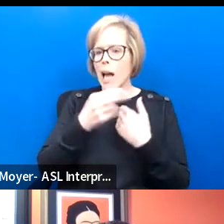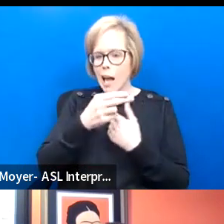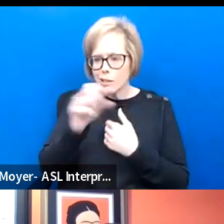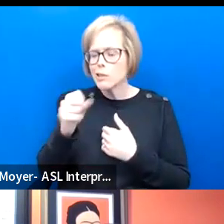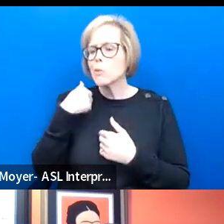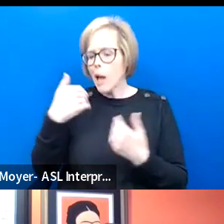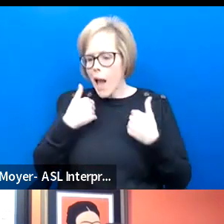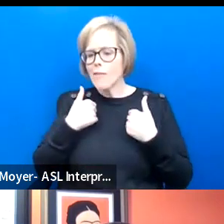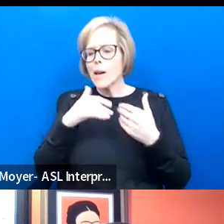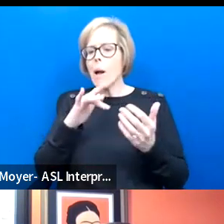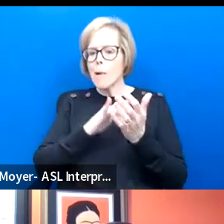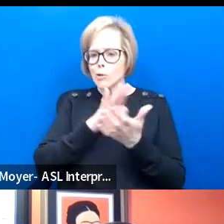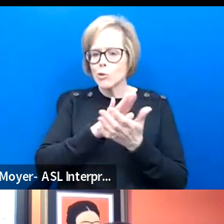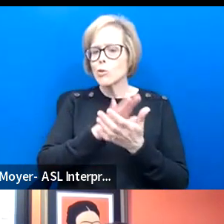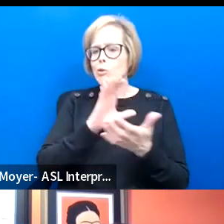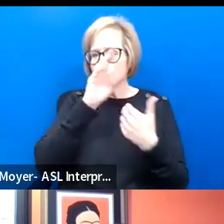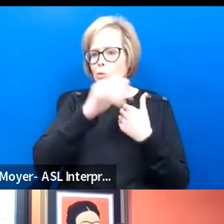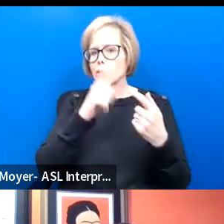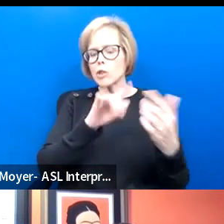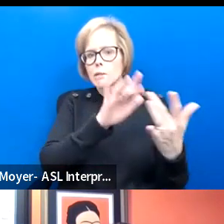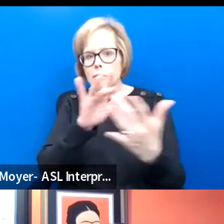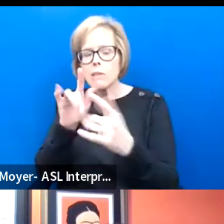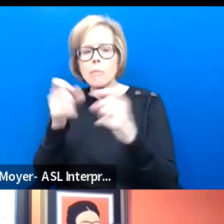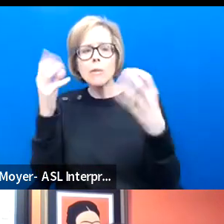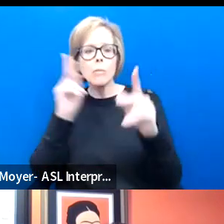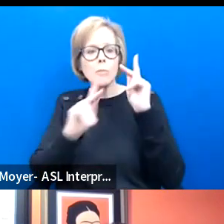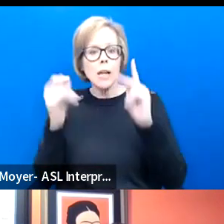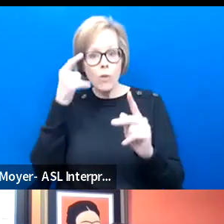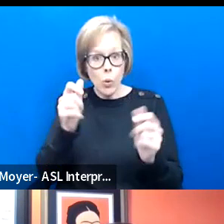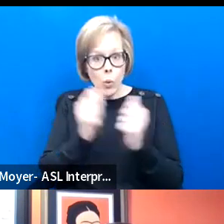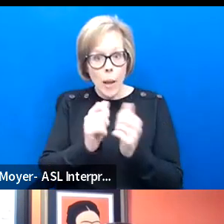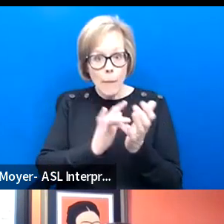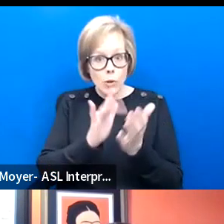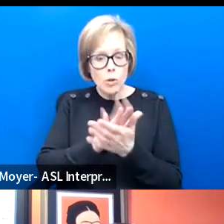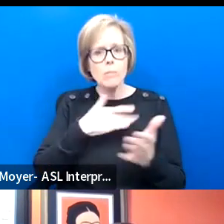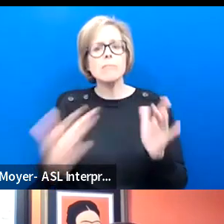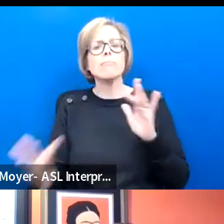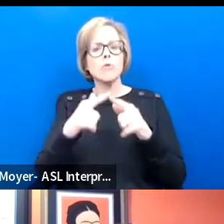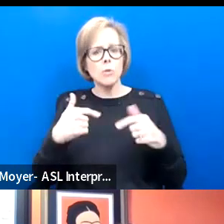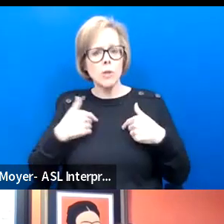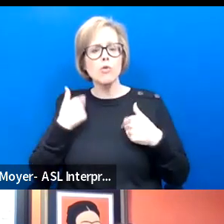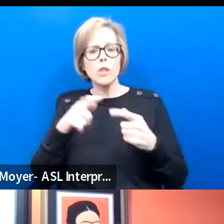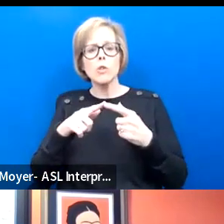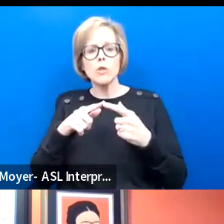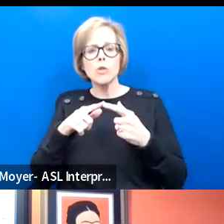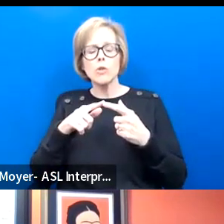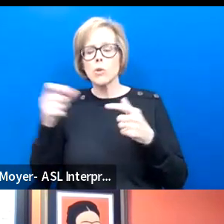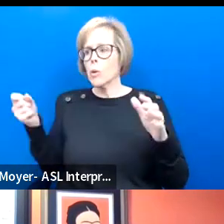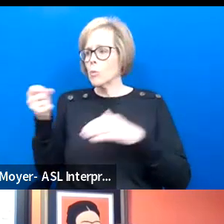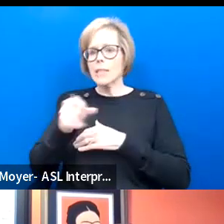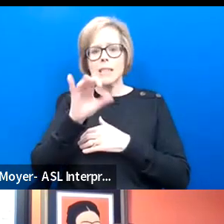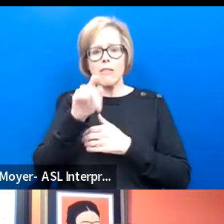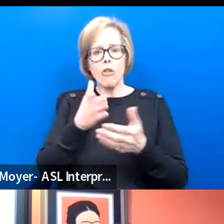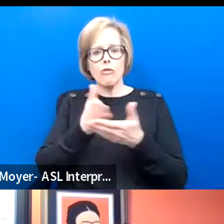med school curriculum. We are trying to reach as many folks as we can. If you're with a med school, please reach out to me. We'll try to bring the civil rights training